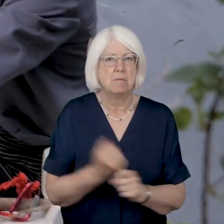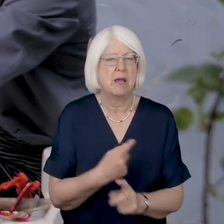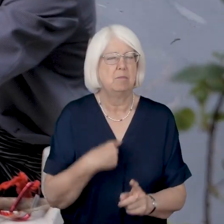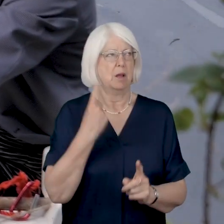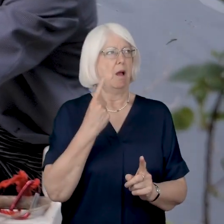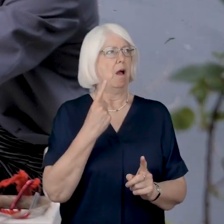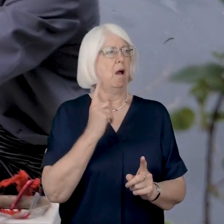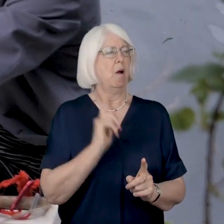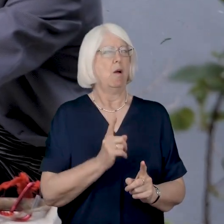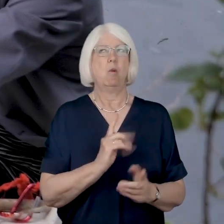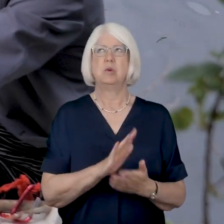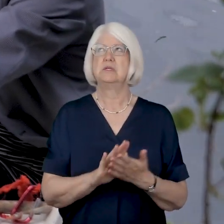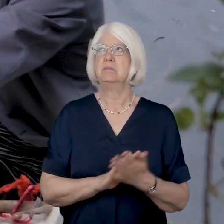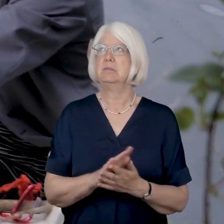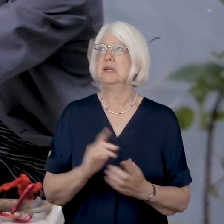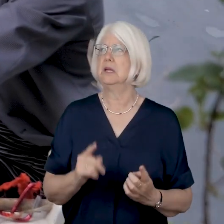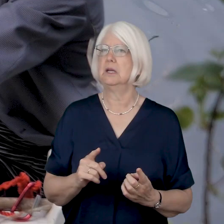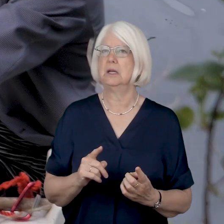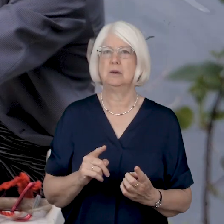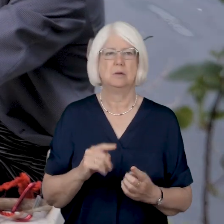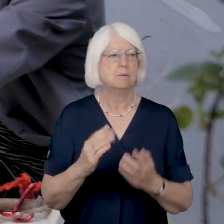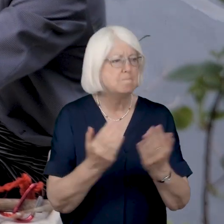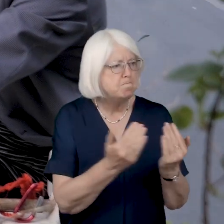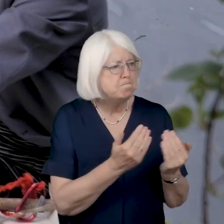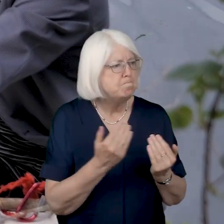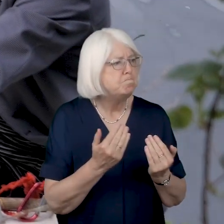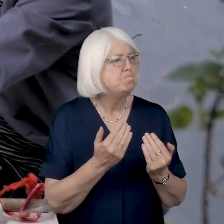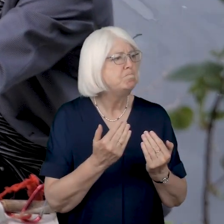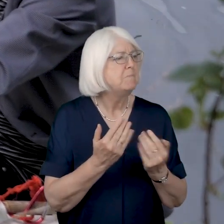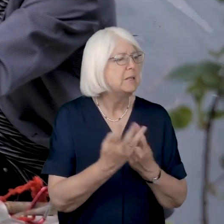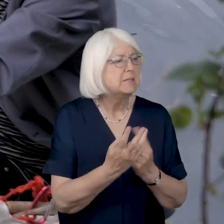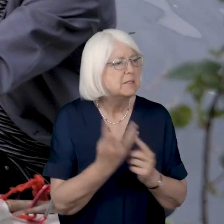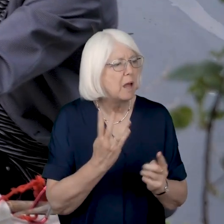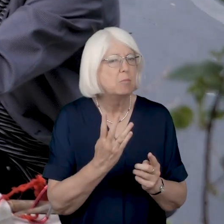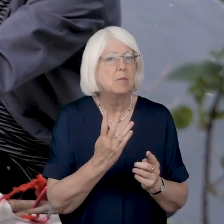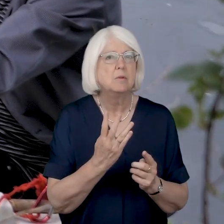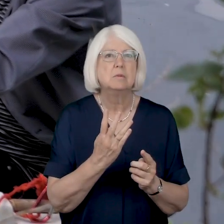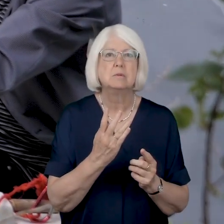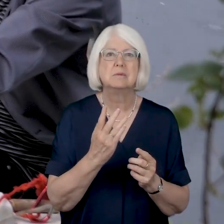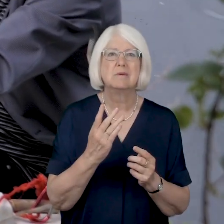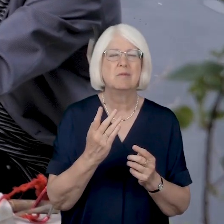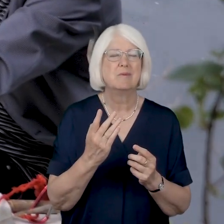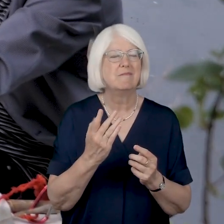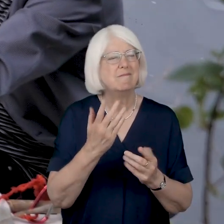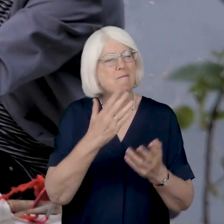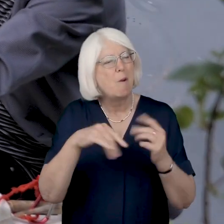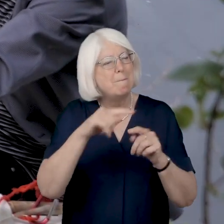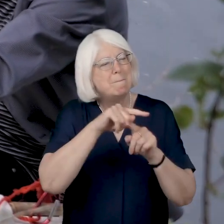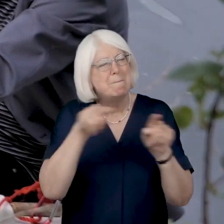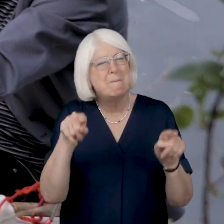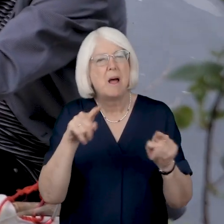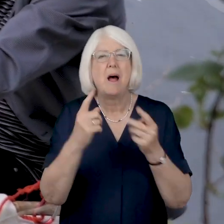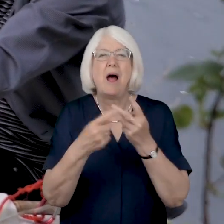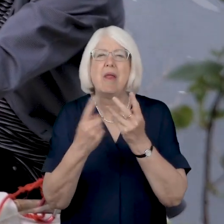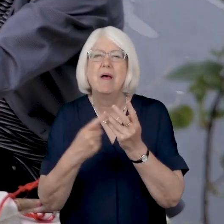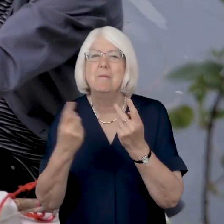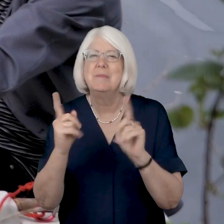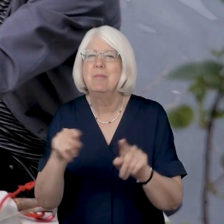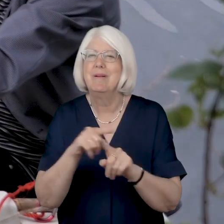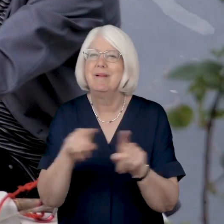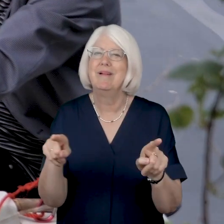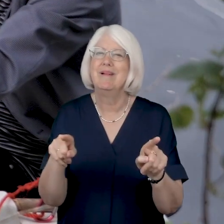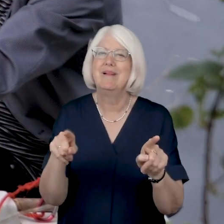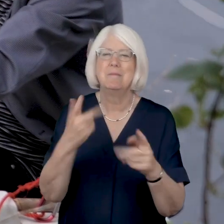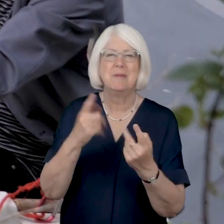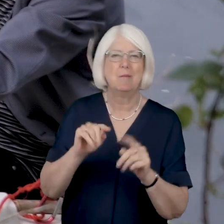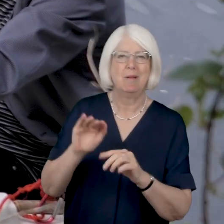made us think about what does it mean to make disciples on the other side of the lake. That's right at the core of what we feel God has called